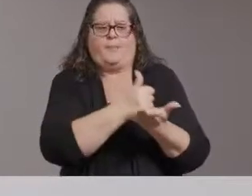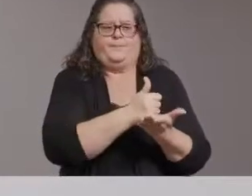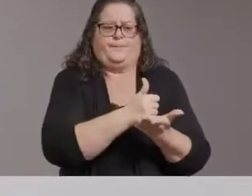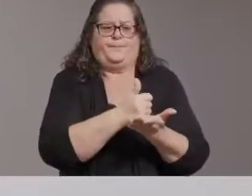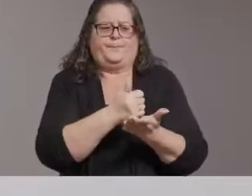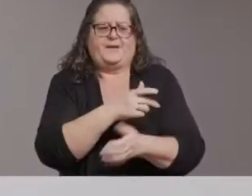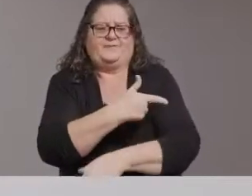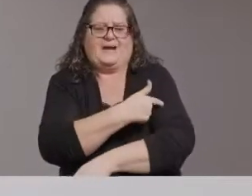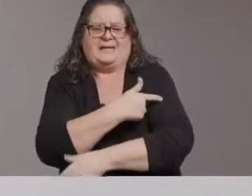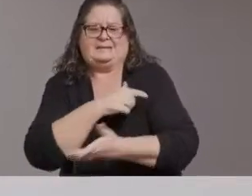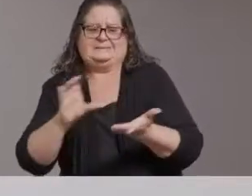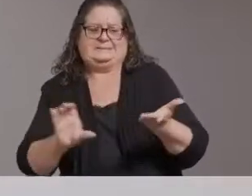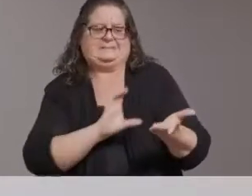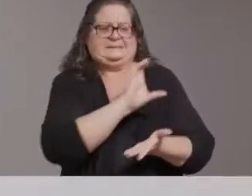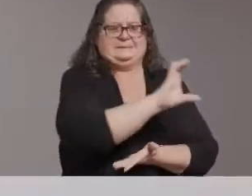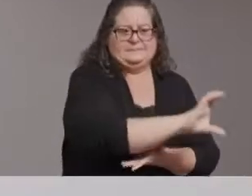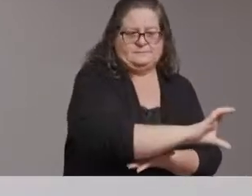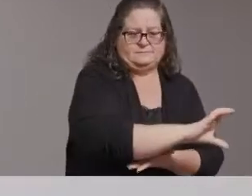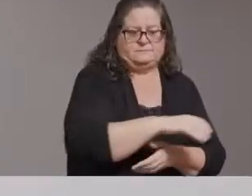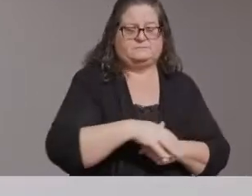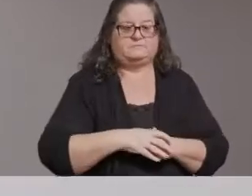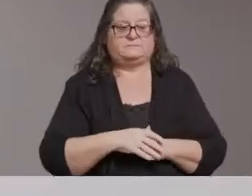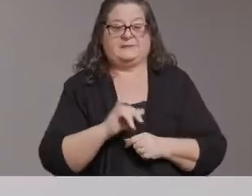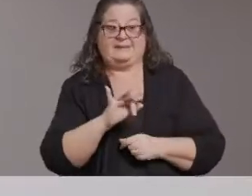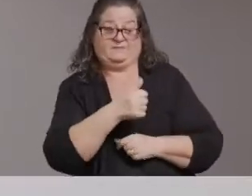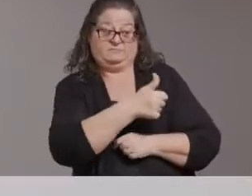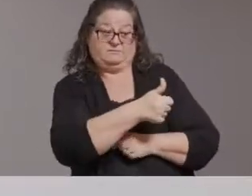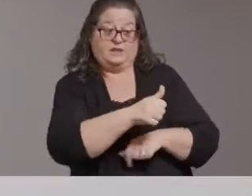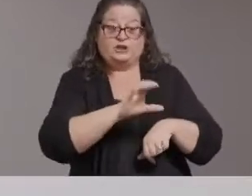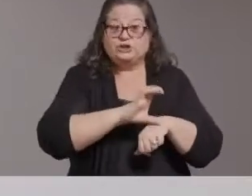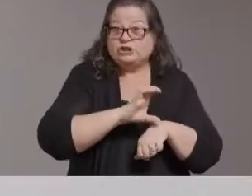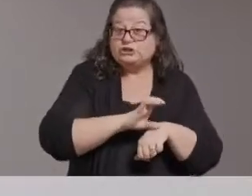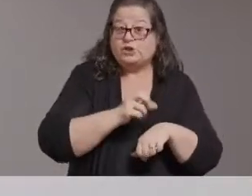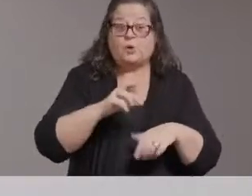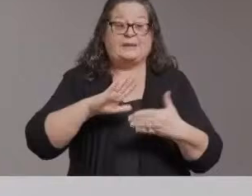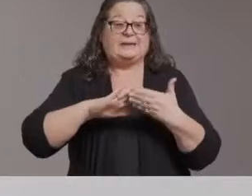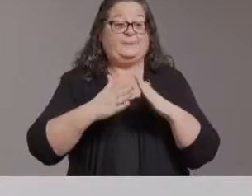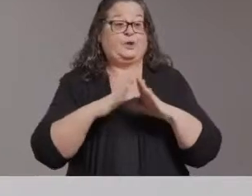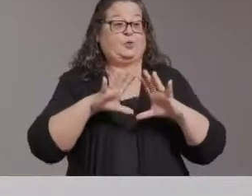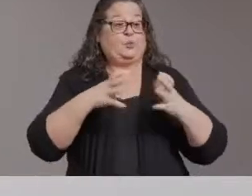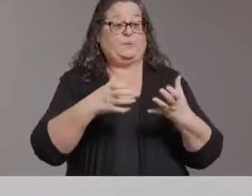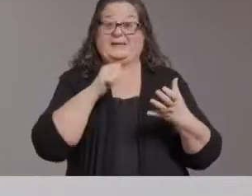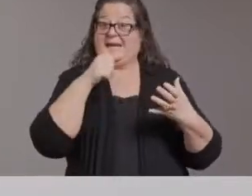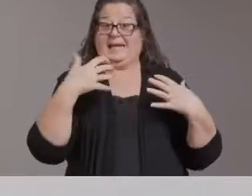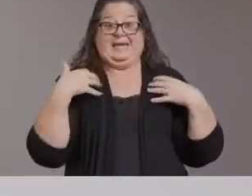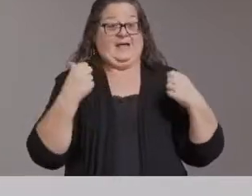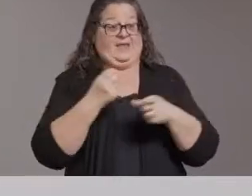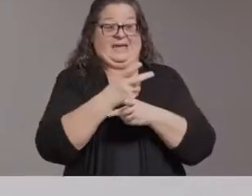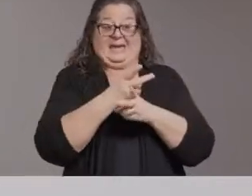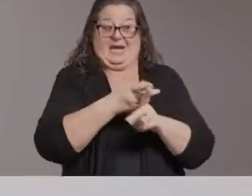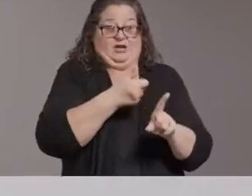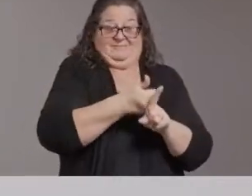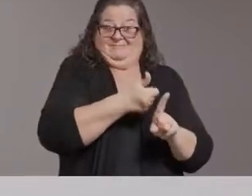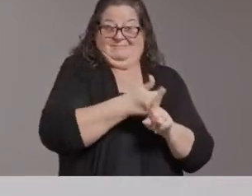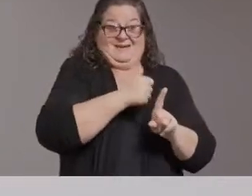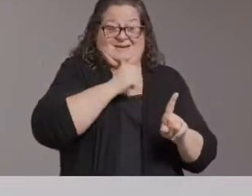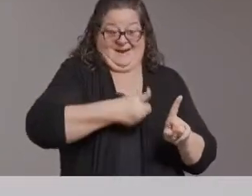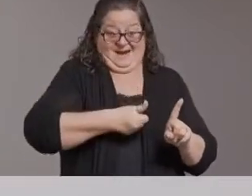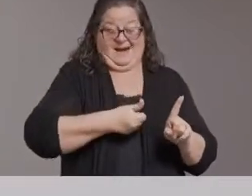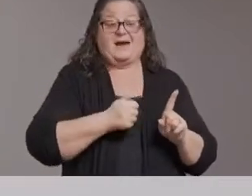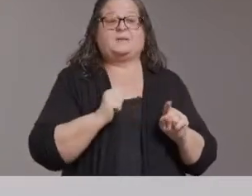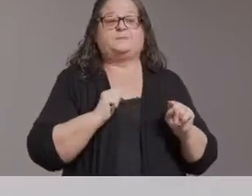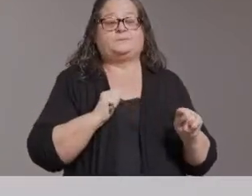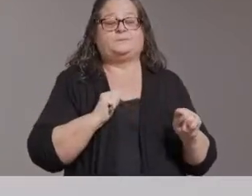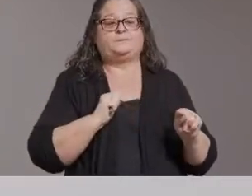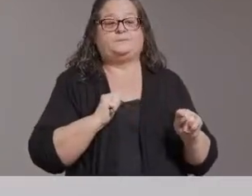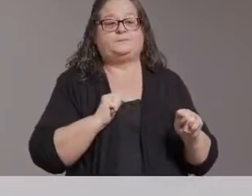you are a church or community group that is not a healthcare a healthcare provider, what we would recommend